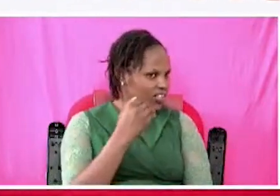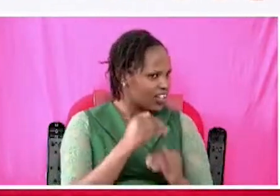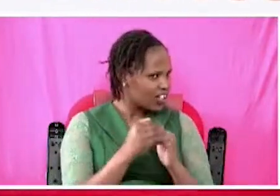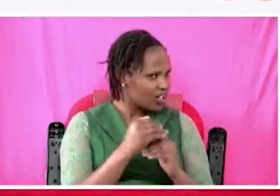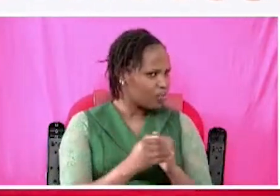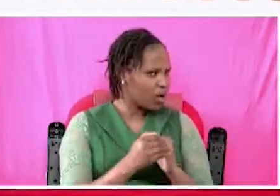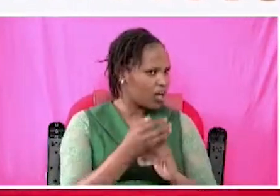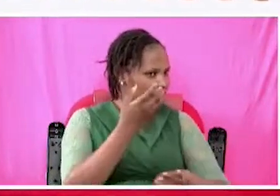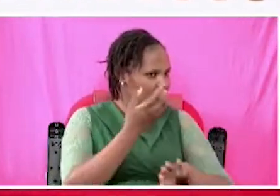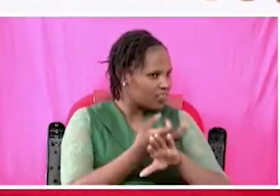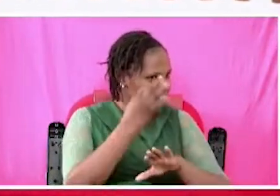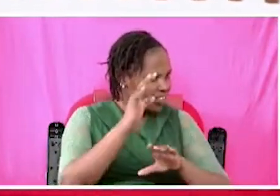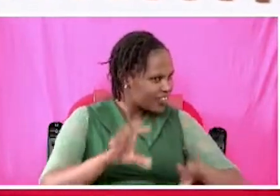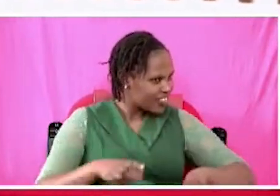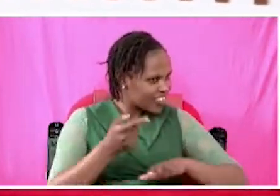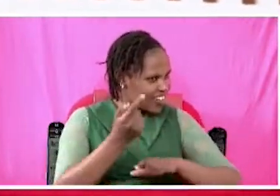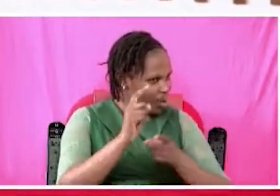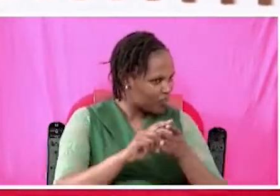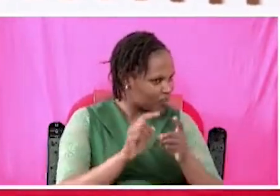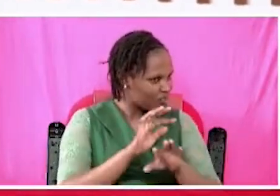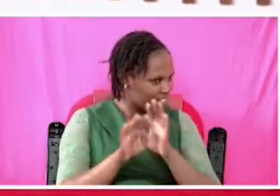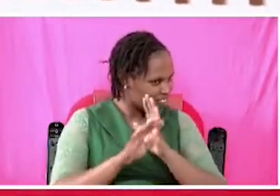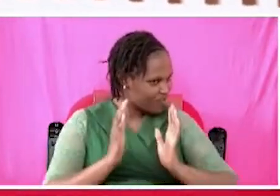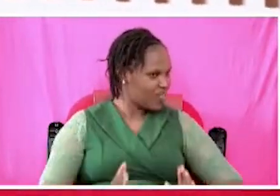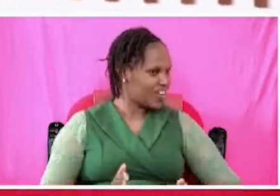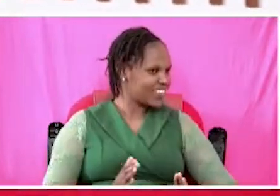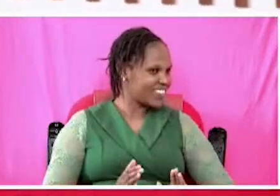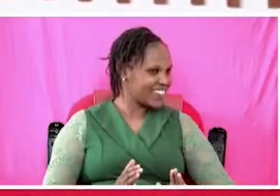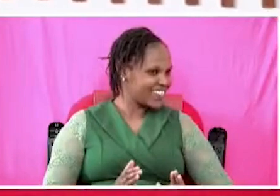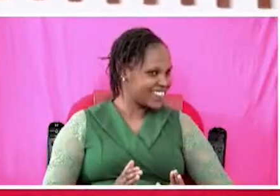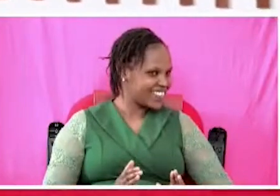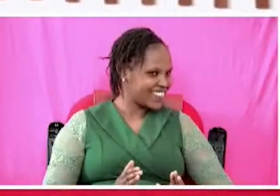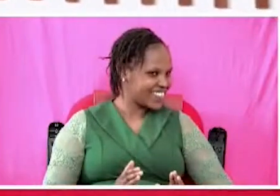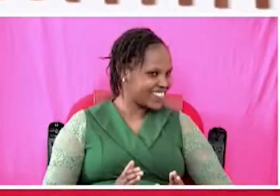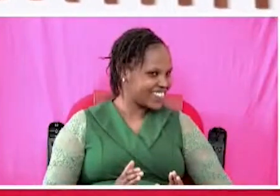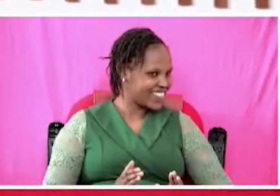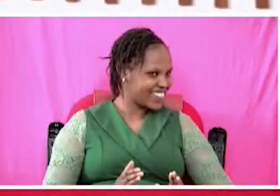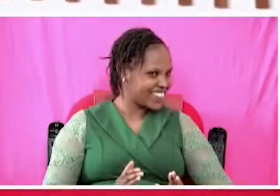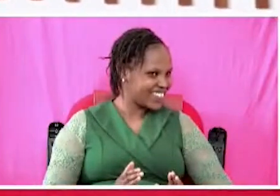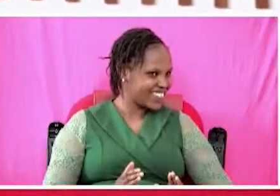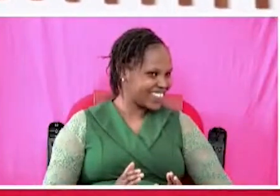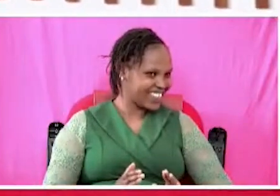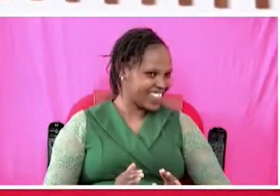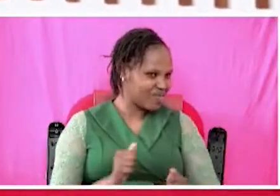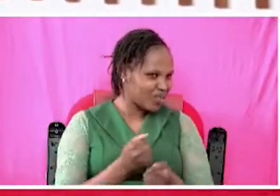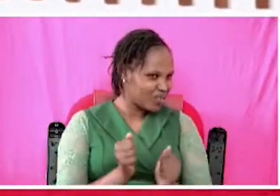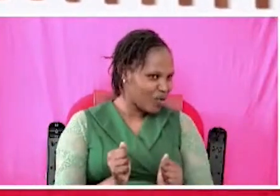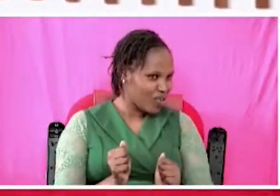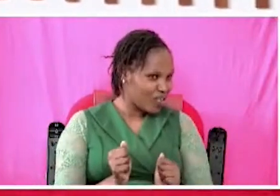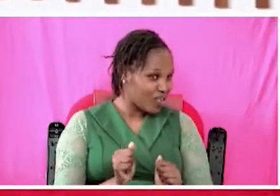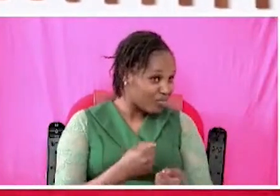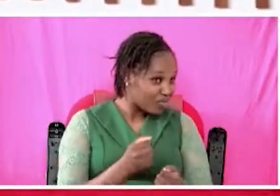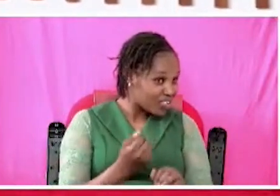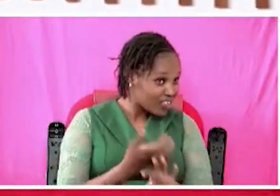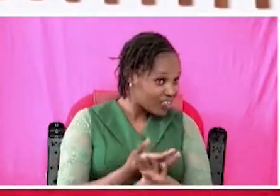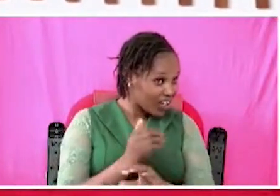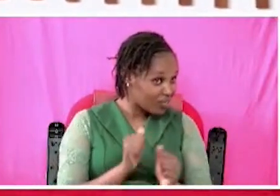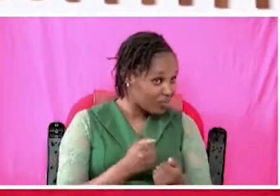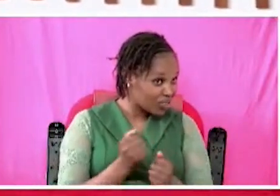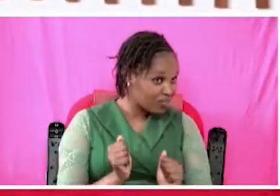understanding amongst us as believers sometimes that when I'm a believer, I will not go through challenges in